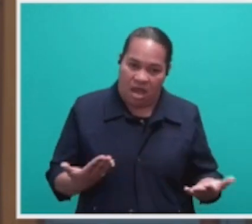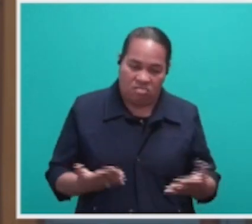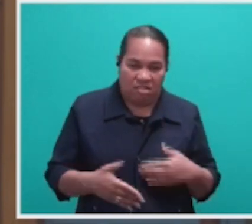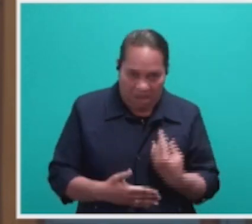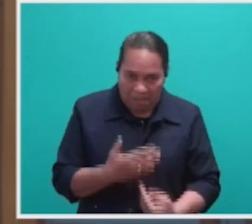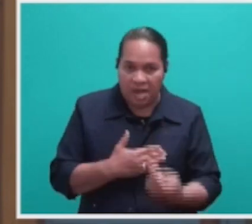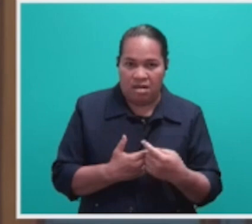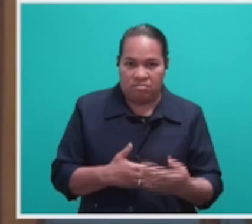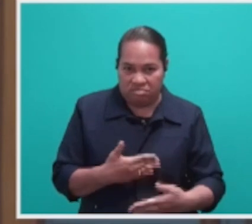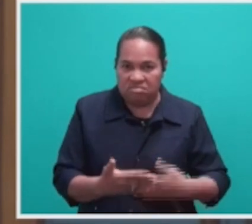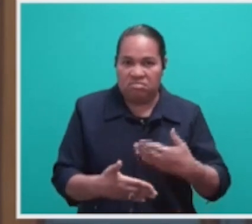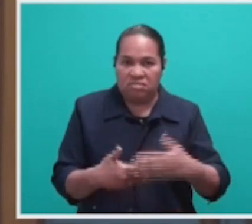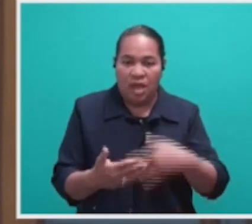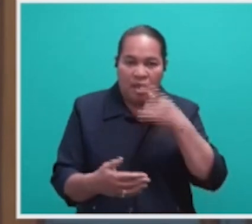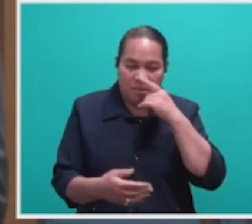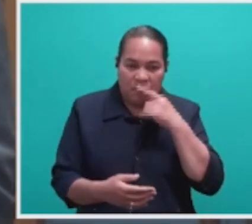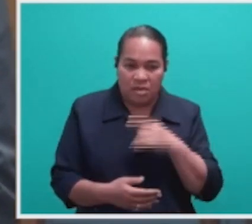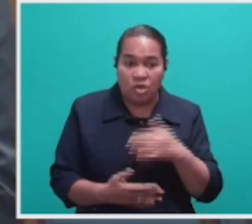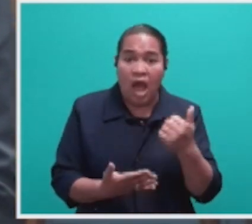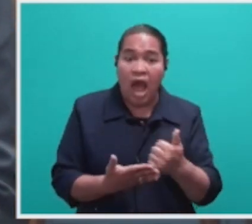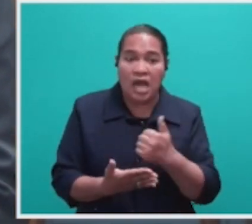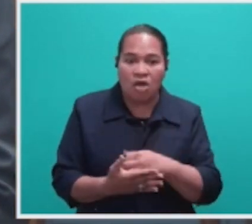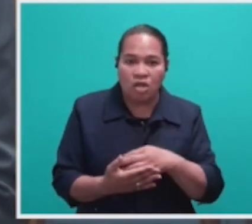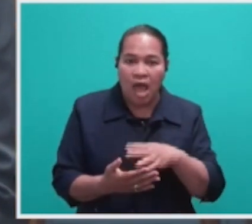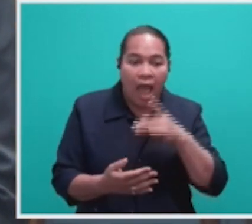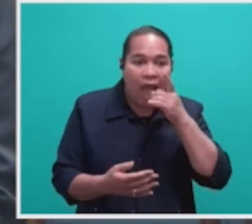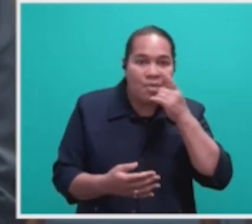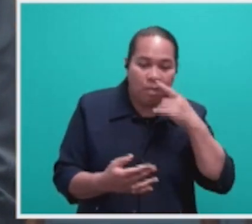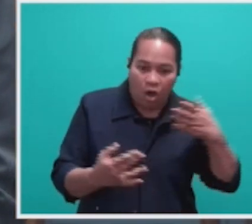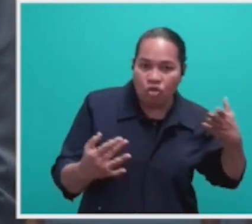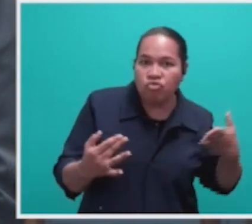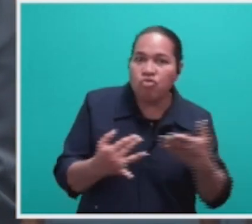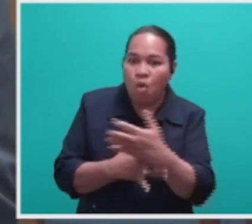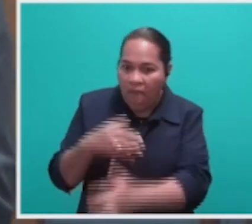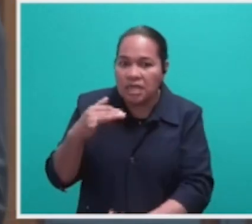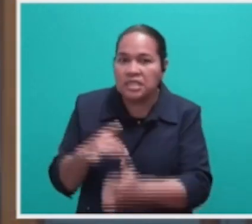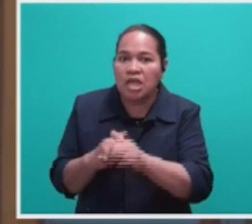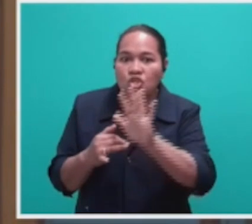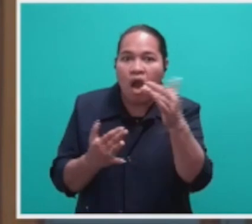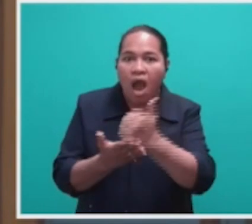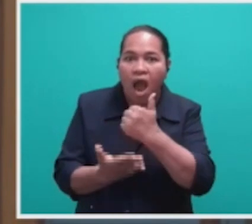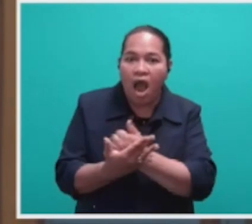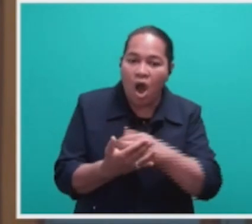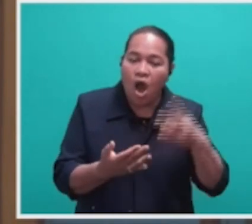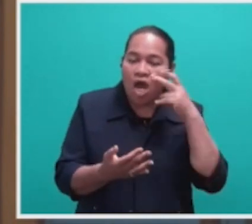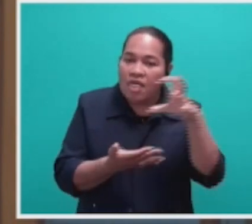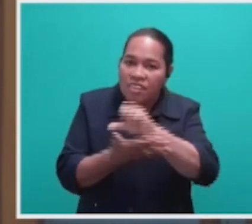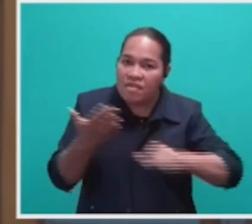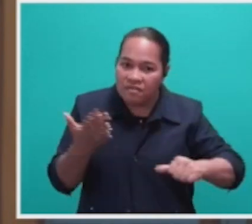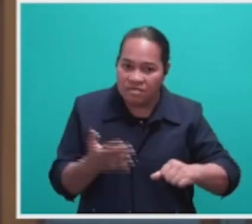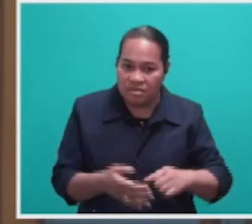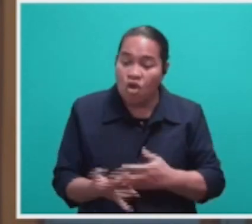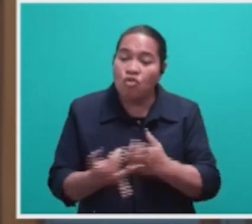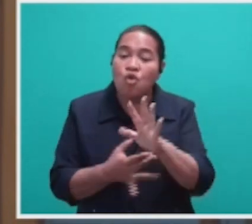underway, where accounts are being hacked, whereby the hacker will try and obtain money from one's own